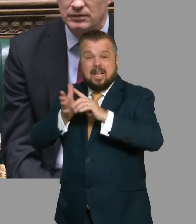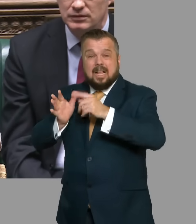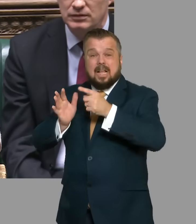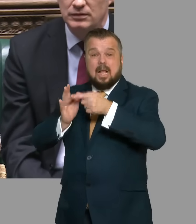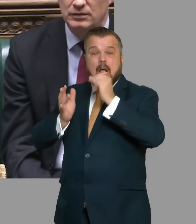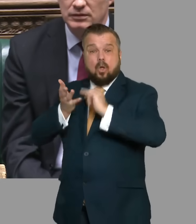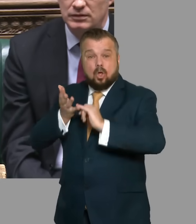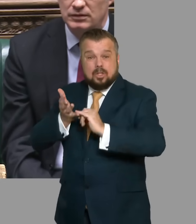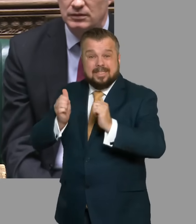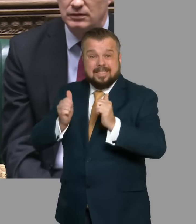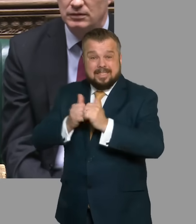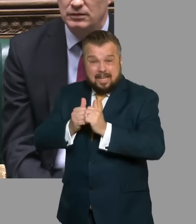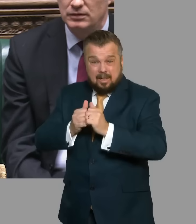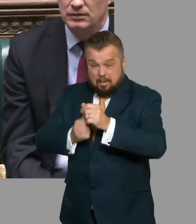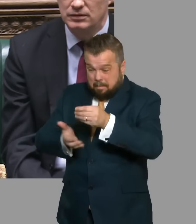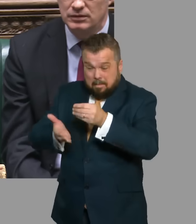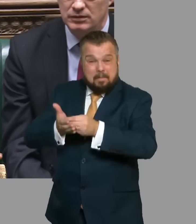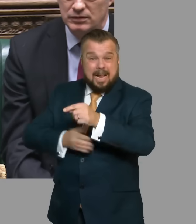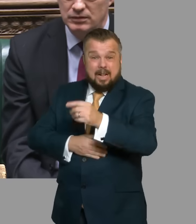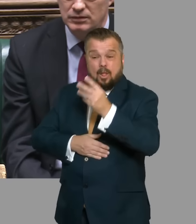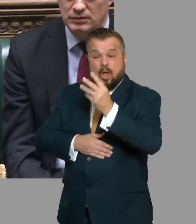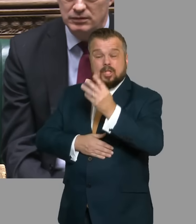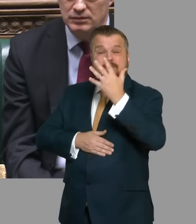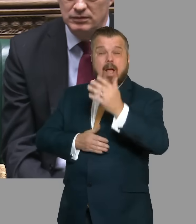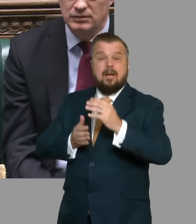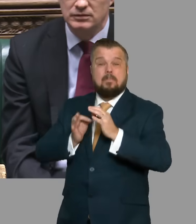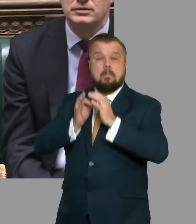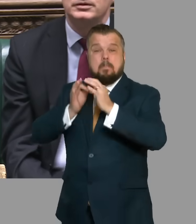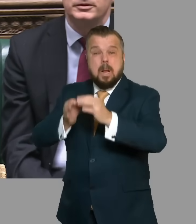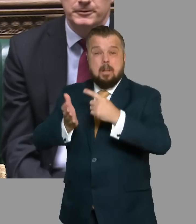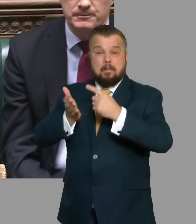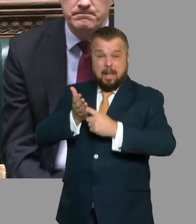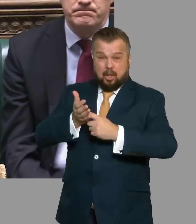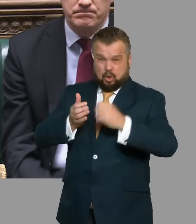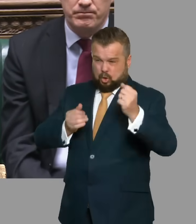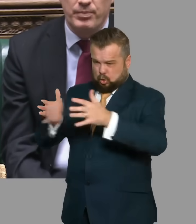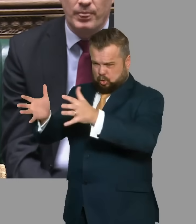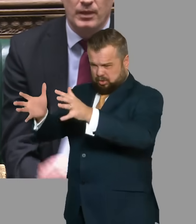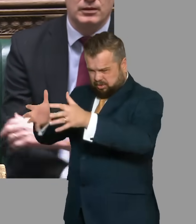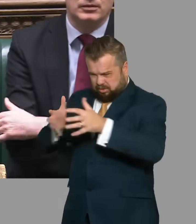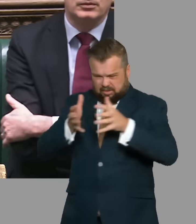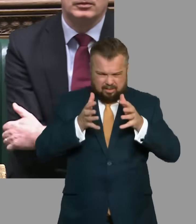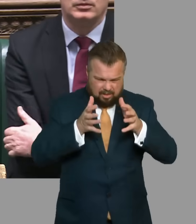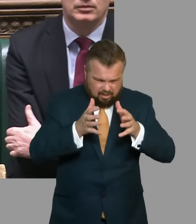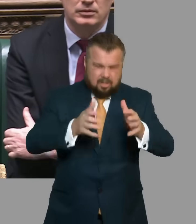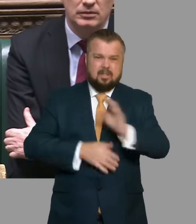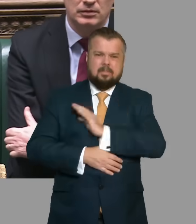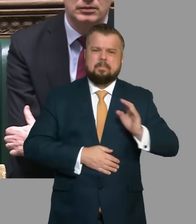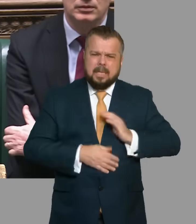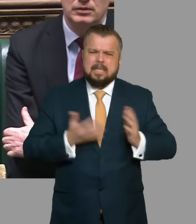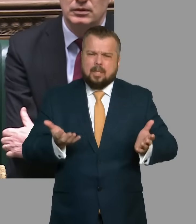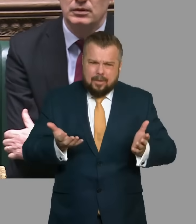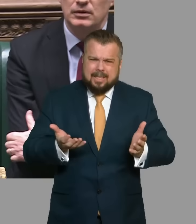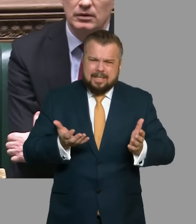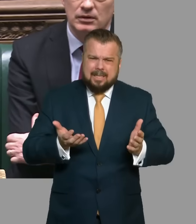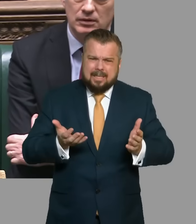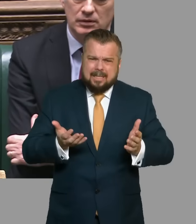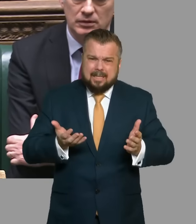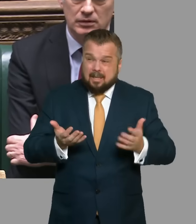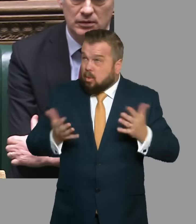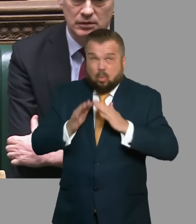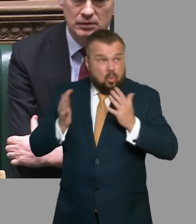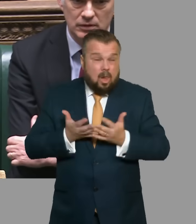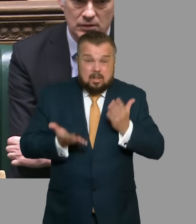a very different place, the most dangerous international environment since the end of the Cold War. Last